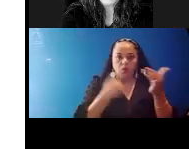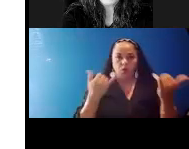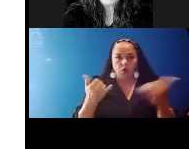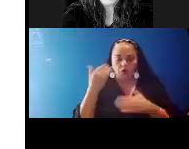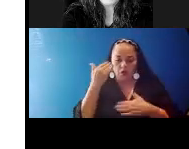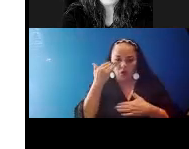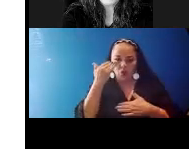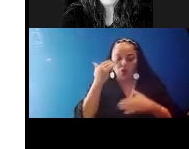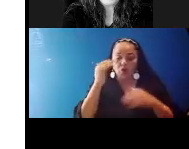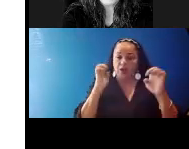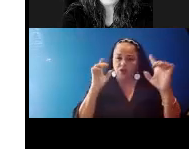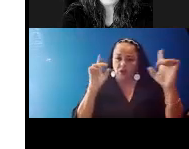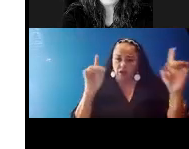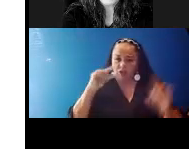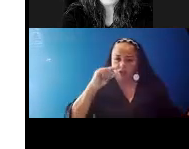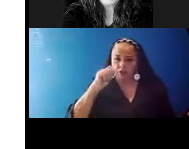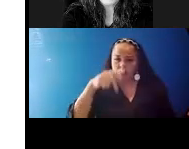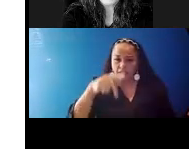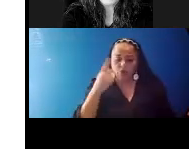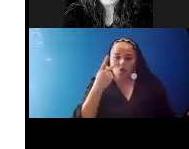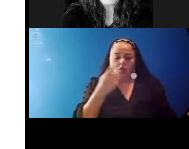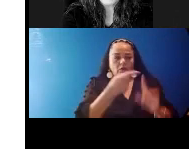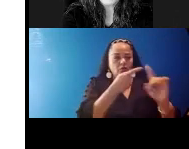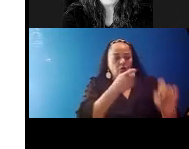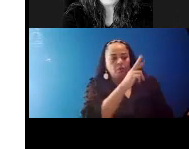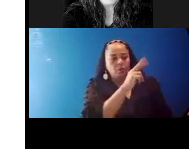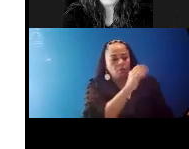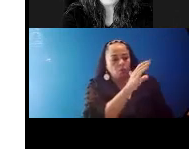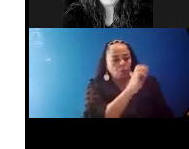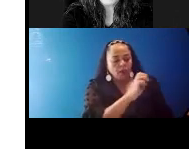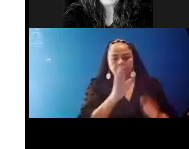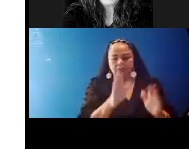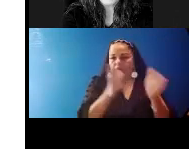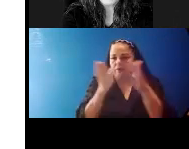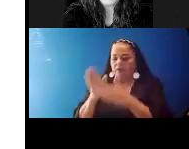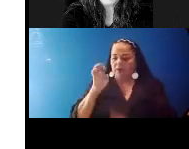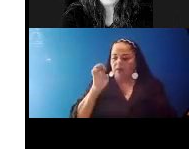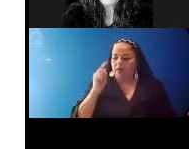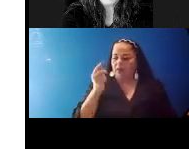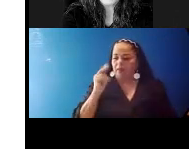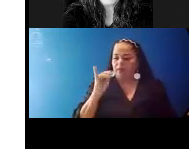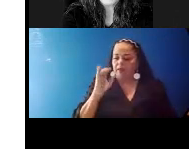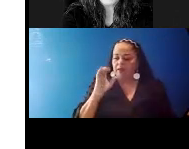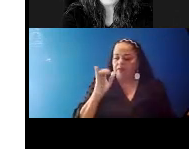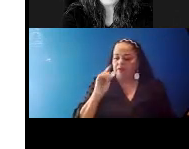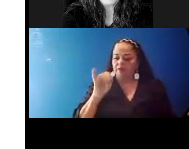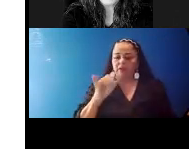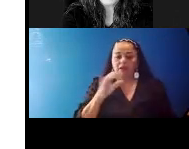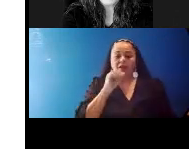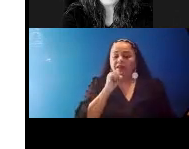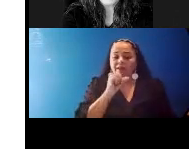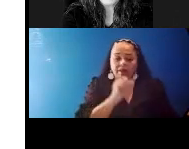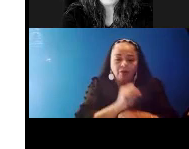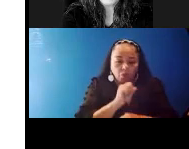education gaps, and we look at them by race and ethnicity, employment, unemployment. So thinking about